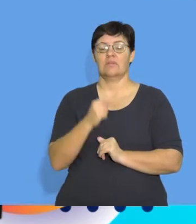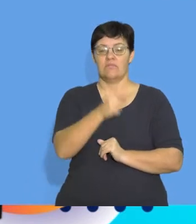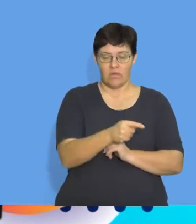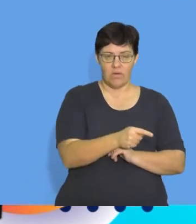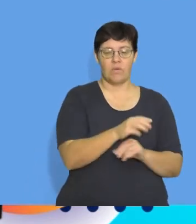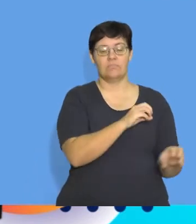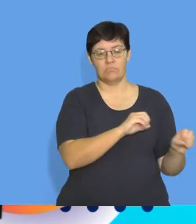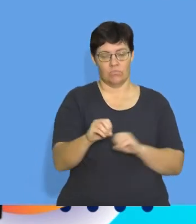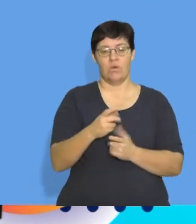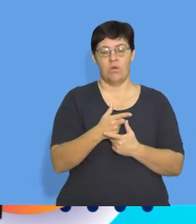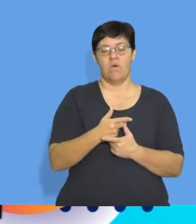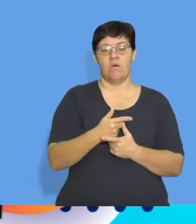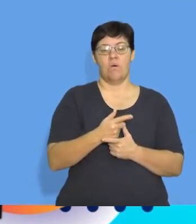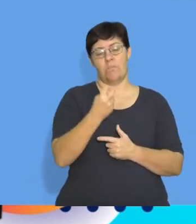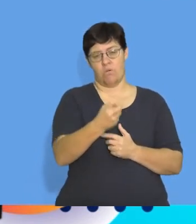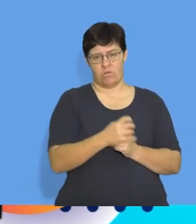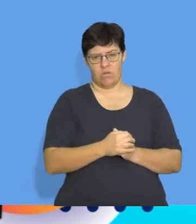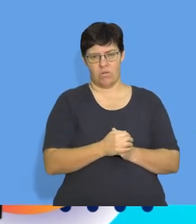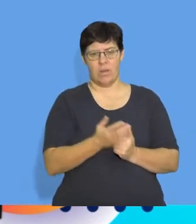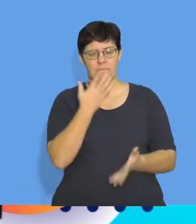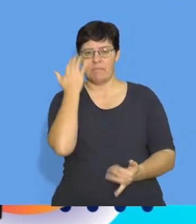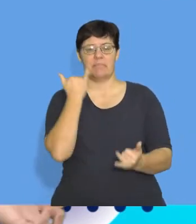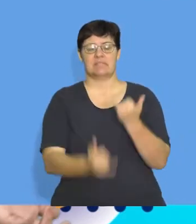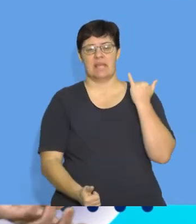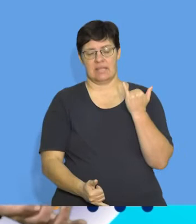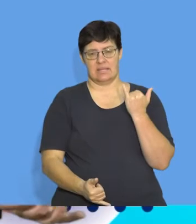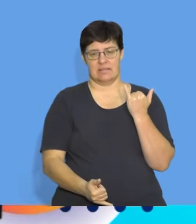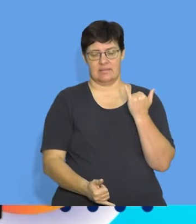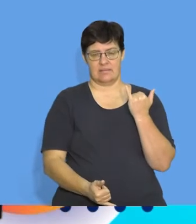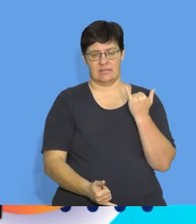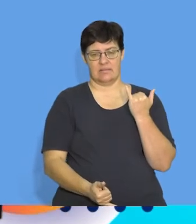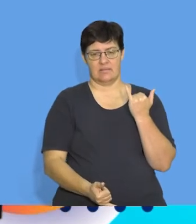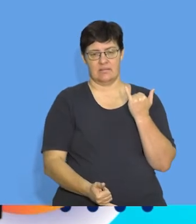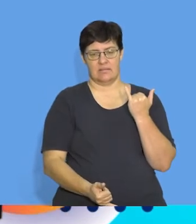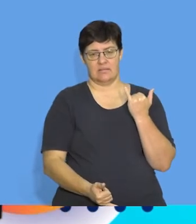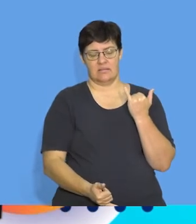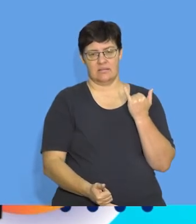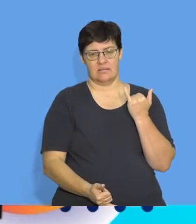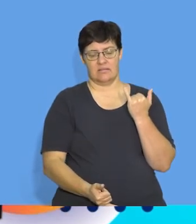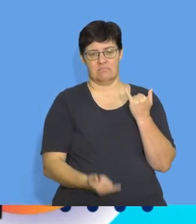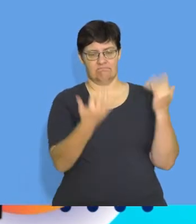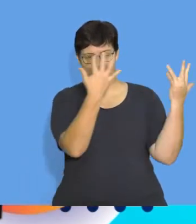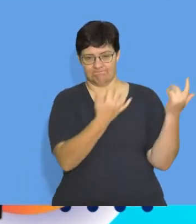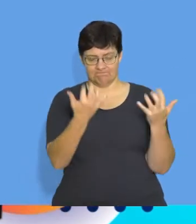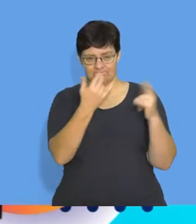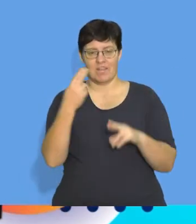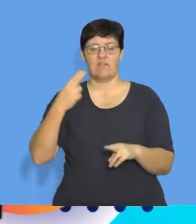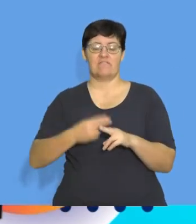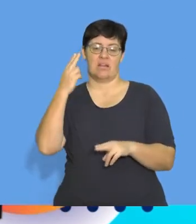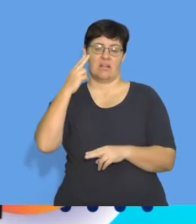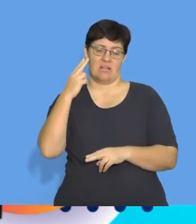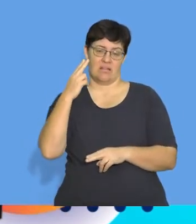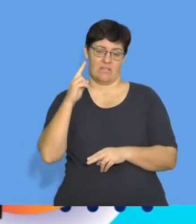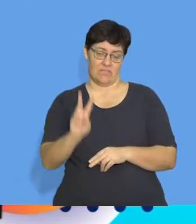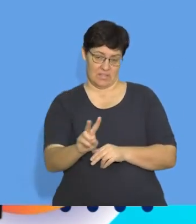of a ball. There may have been a mistake made in calculating the final velocity